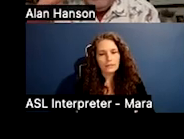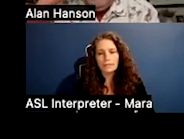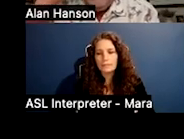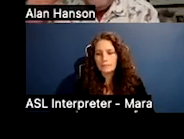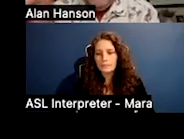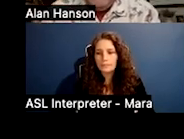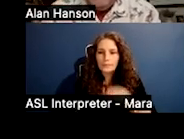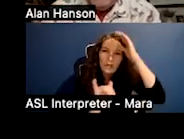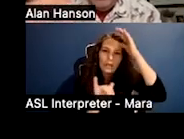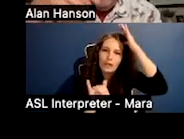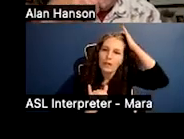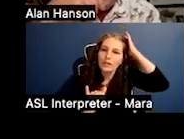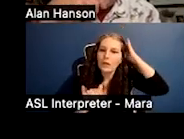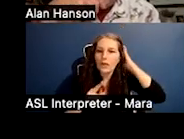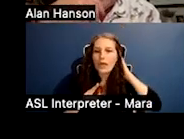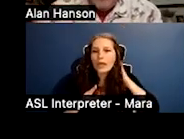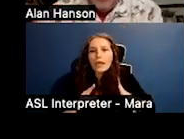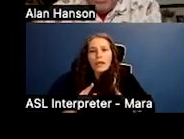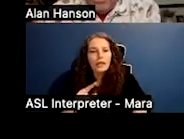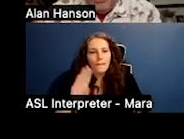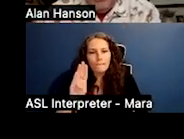They bolted a new ledger in, as you can see there.